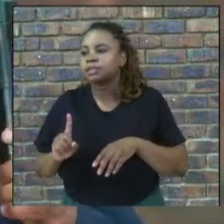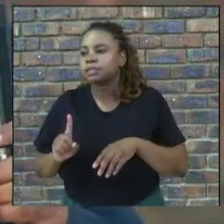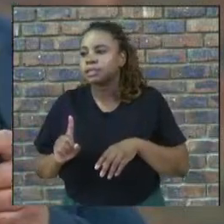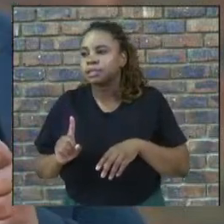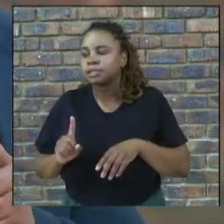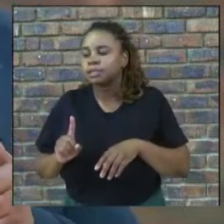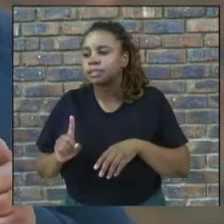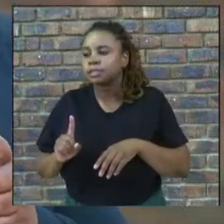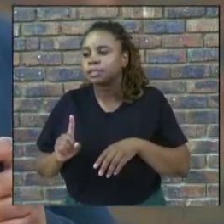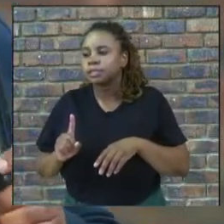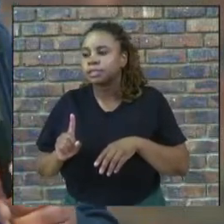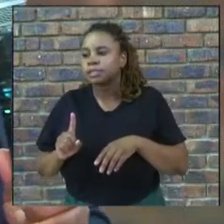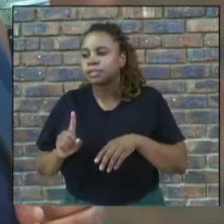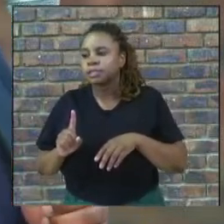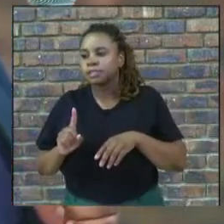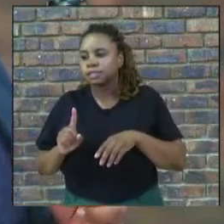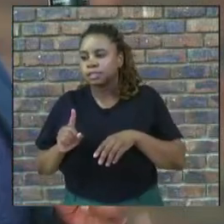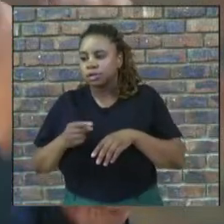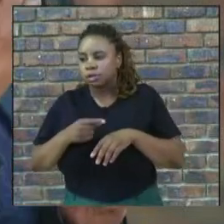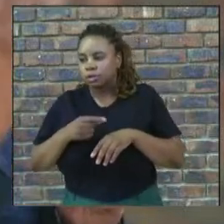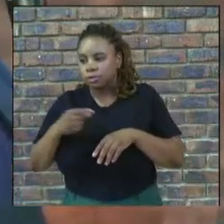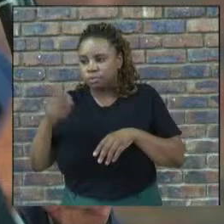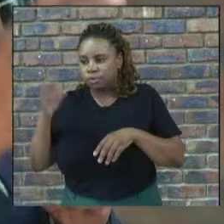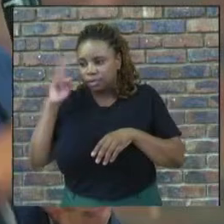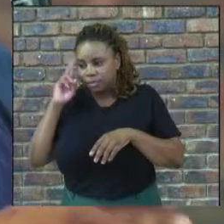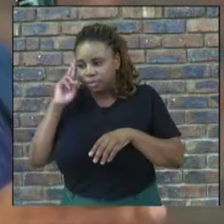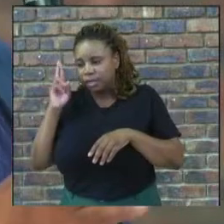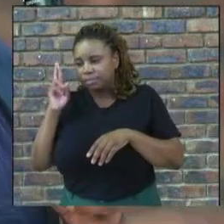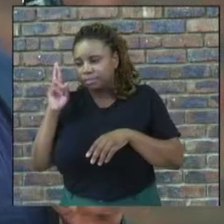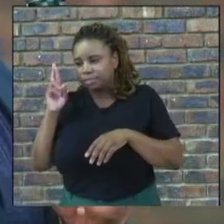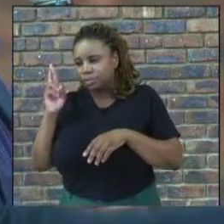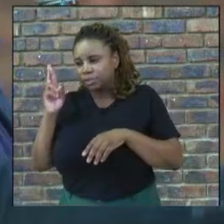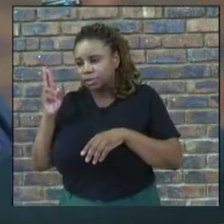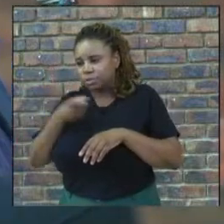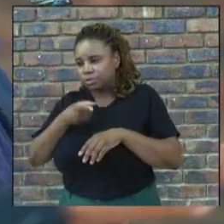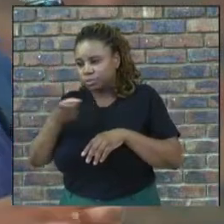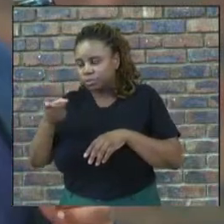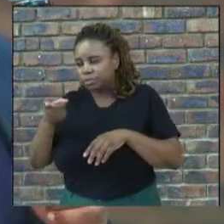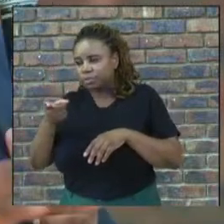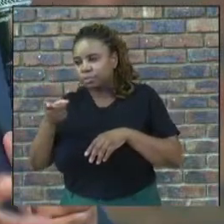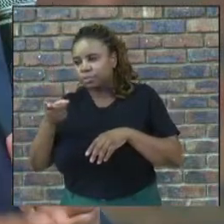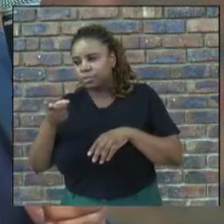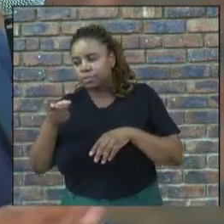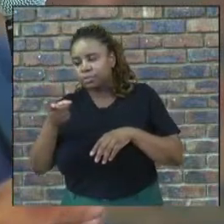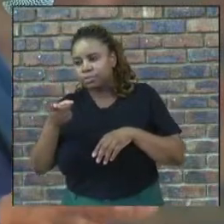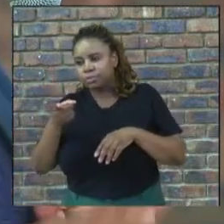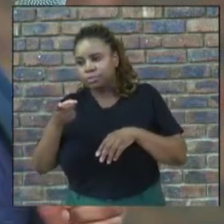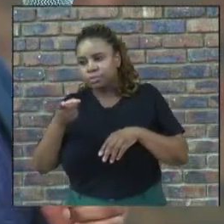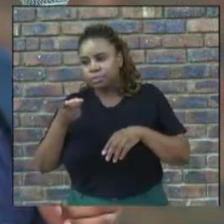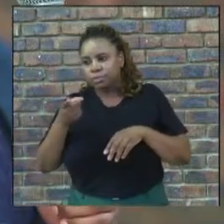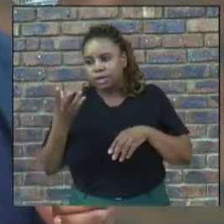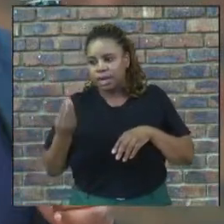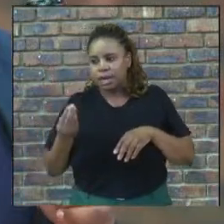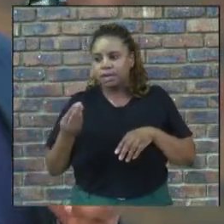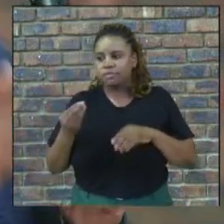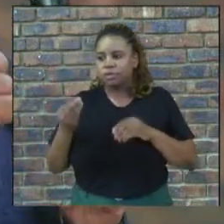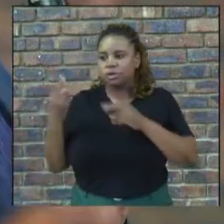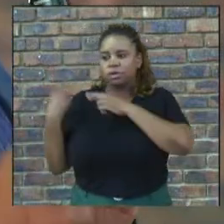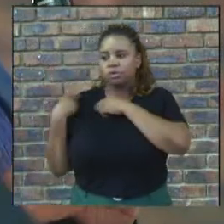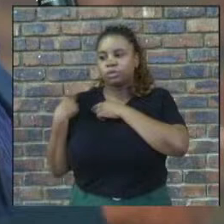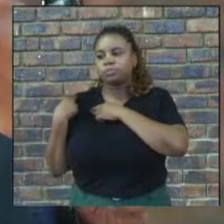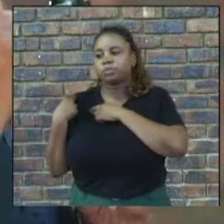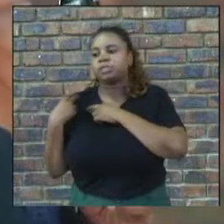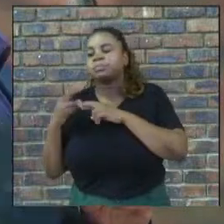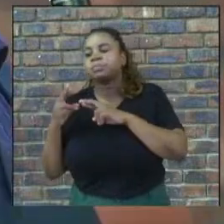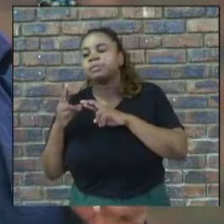you were noting yourself, right? Because we also have inefficiencies in some of the areas in government, we will